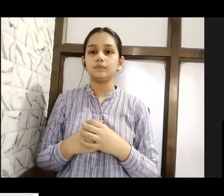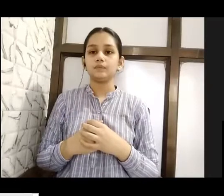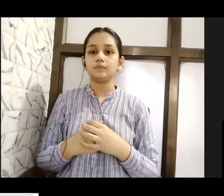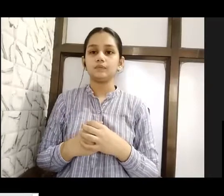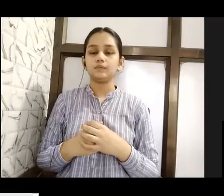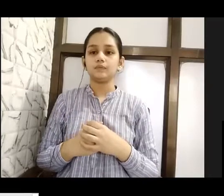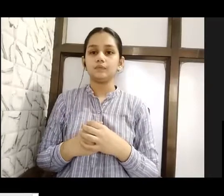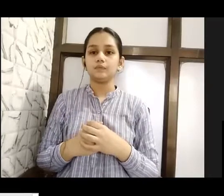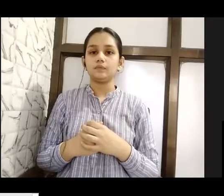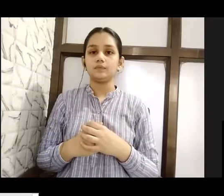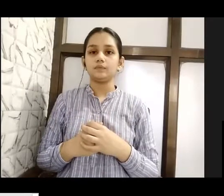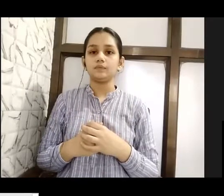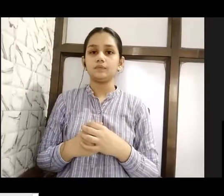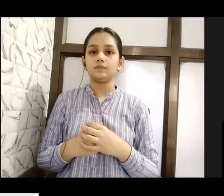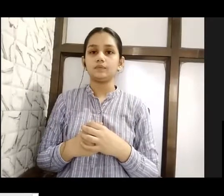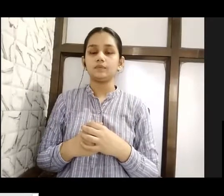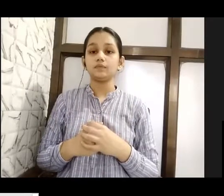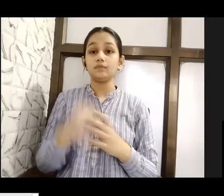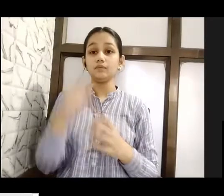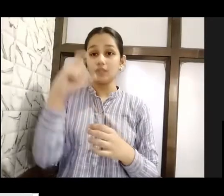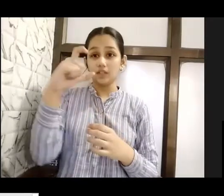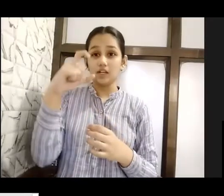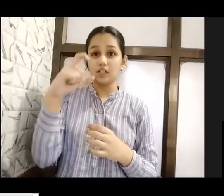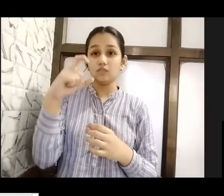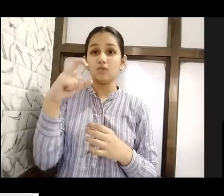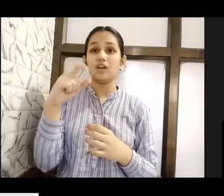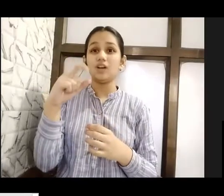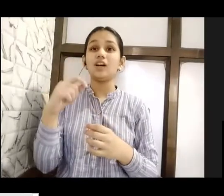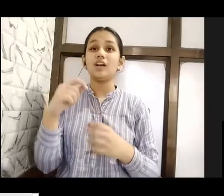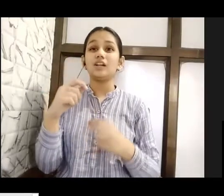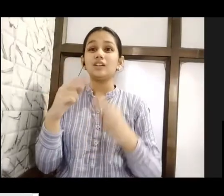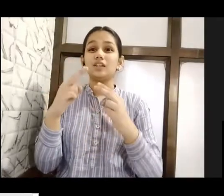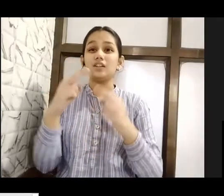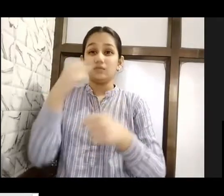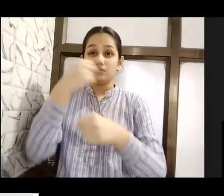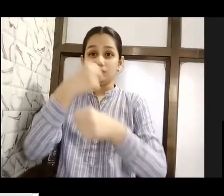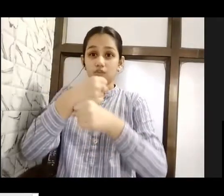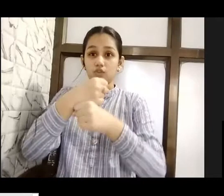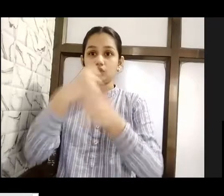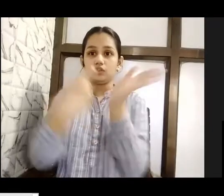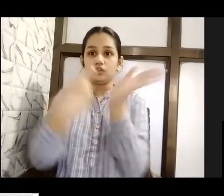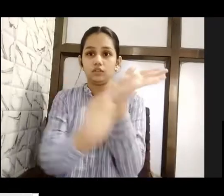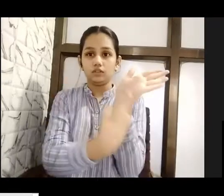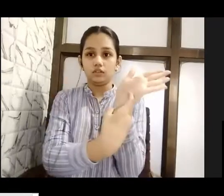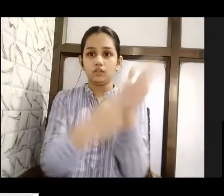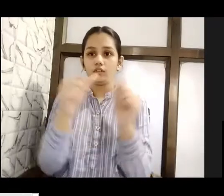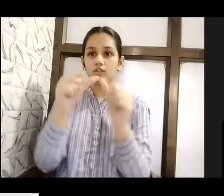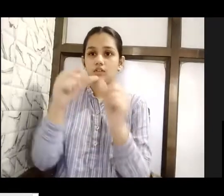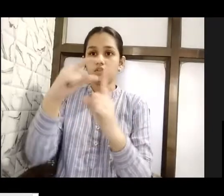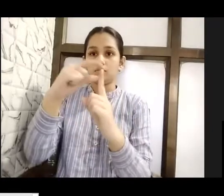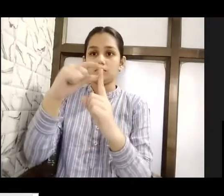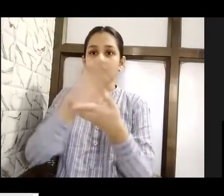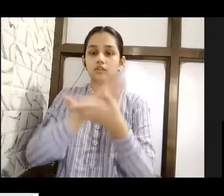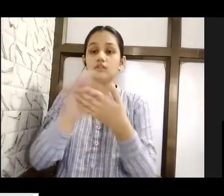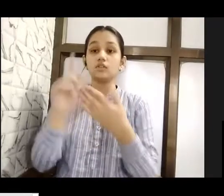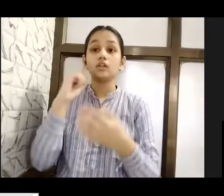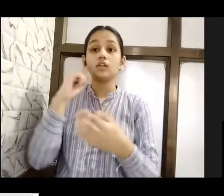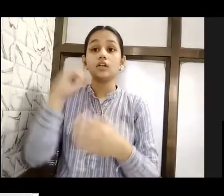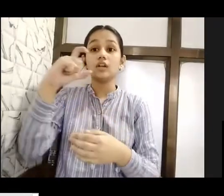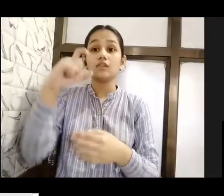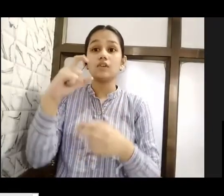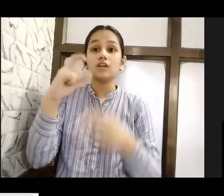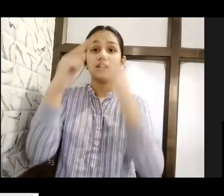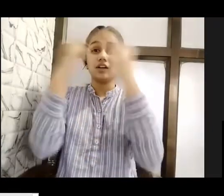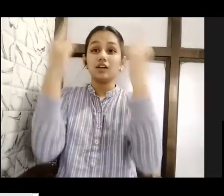Okay. Canva is a graphic designing software, and it